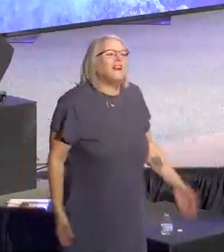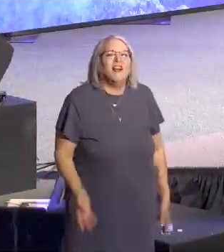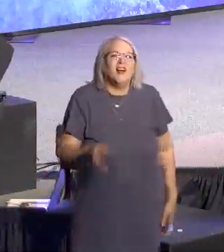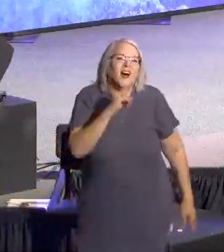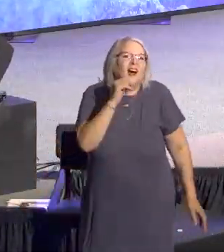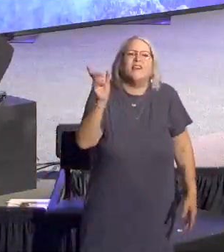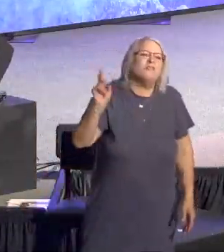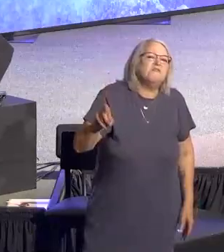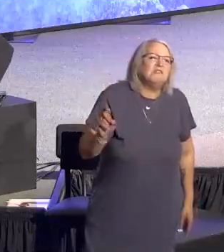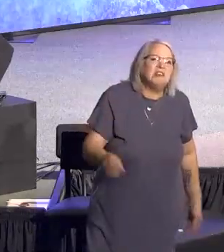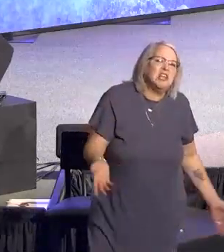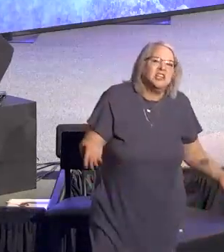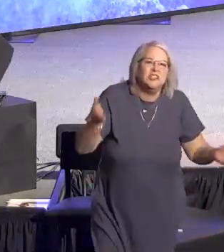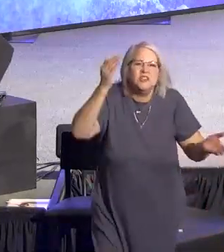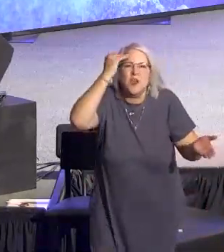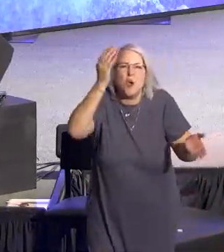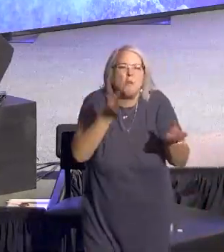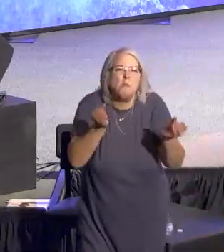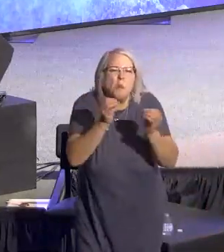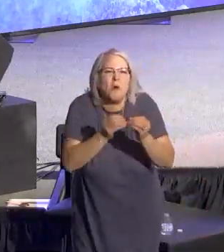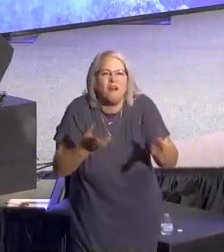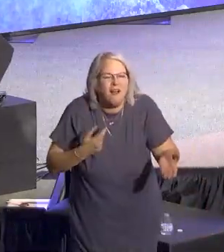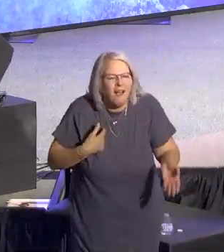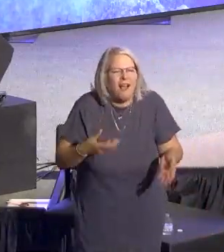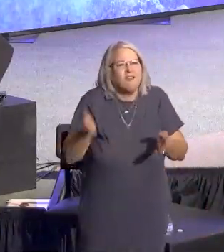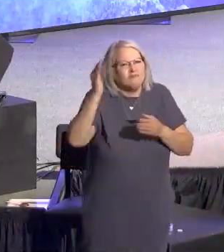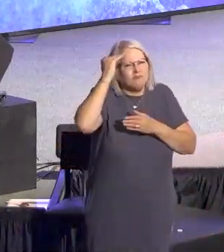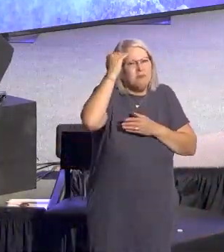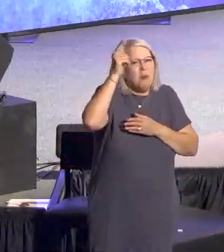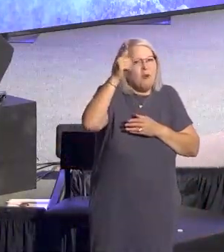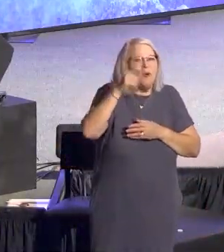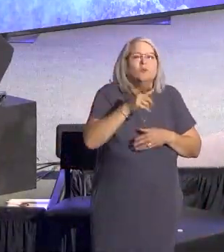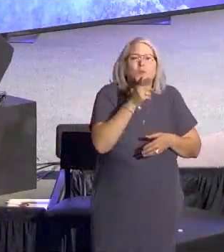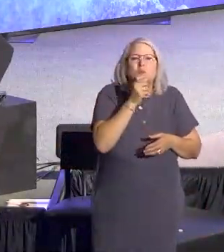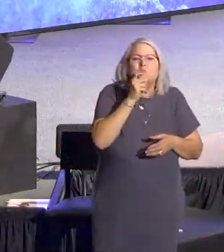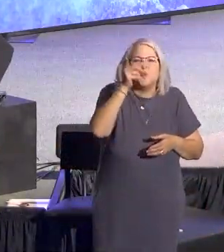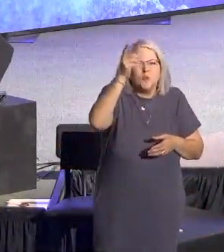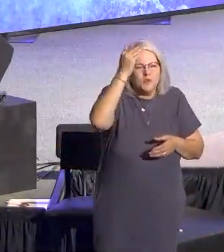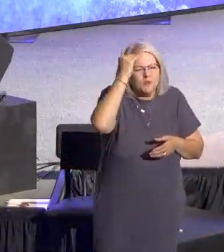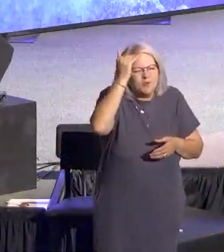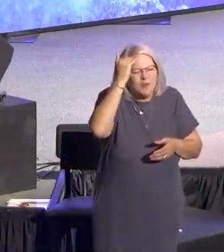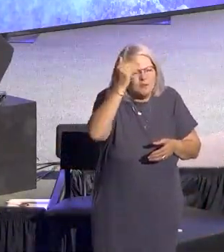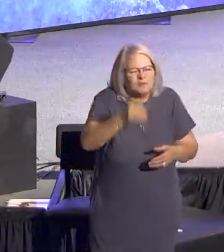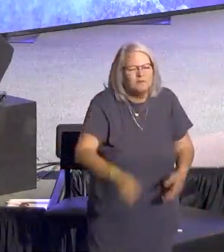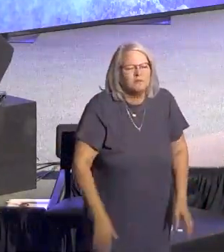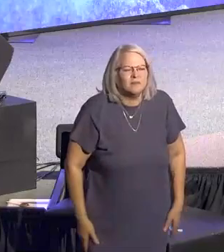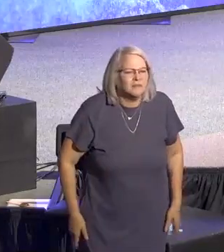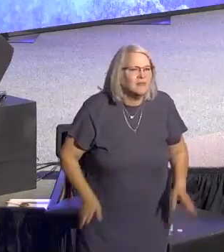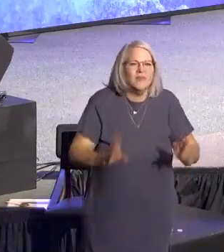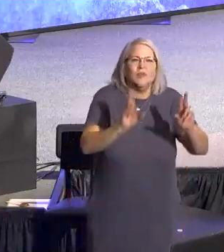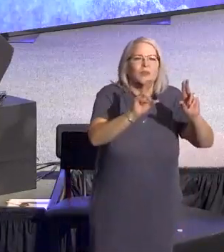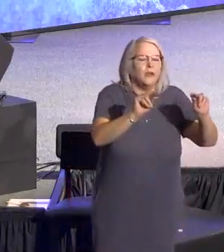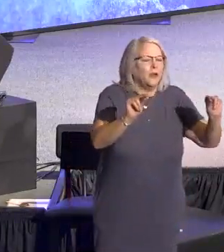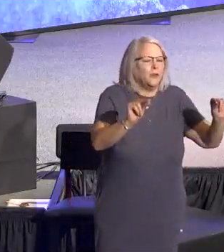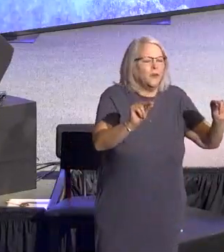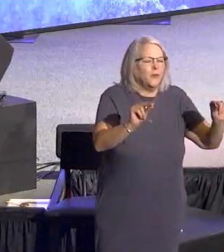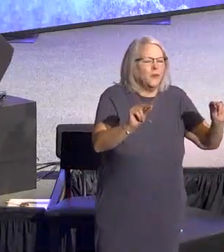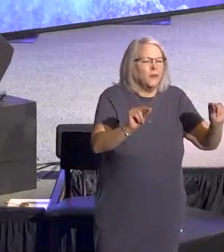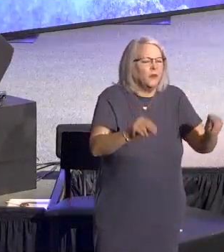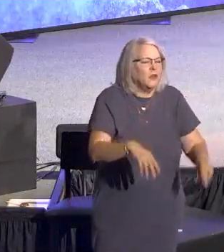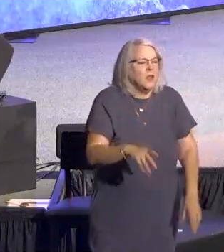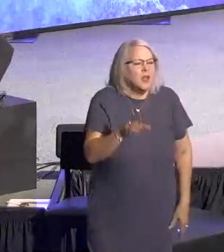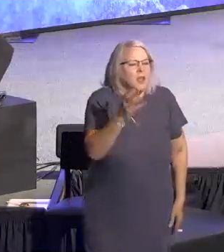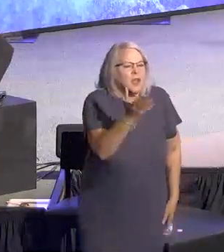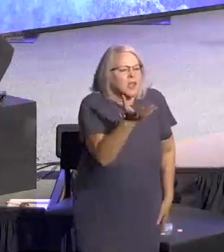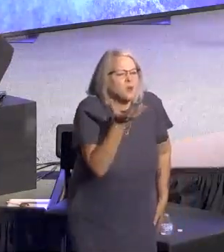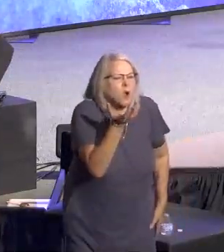call religion. But oh, I want to tell you, there is something so much more, something so much richer, and so much,